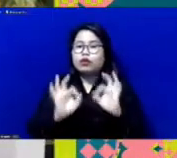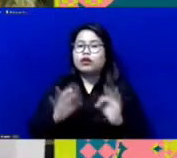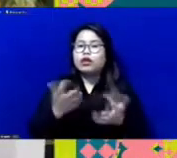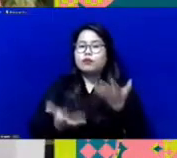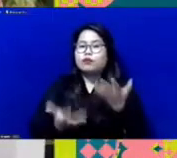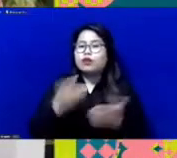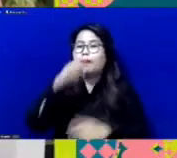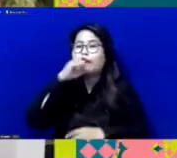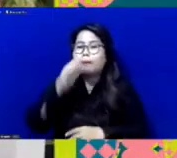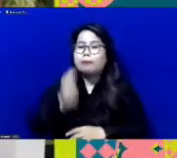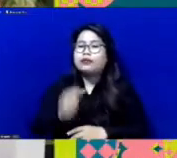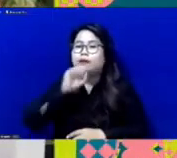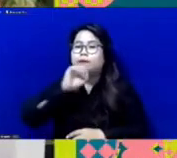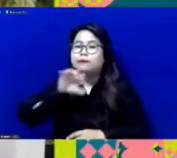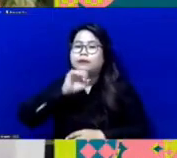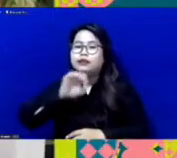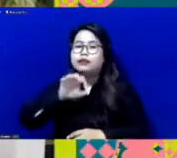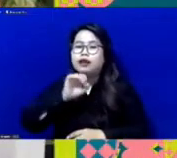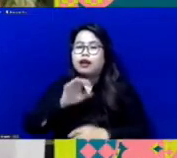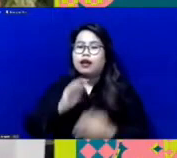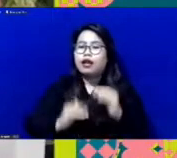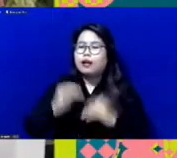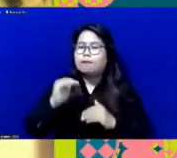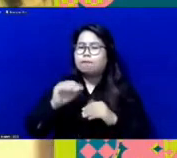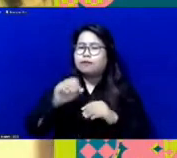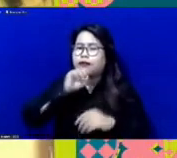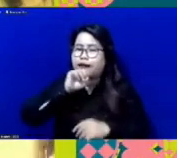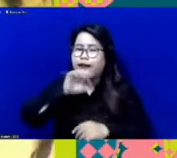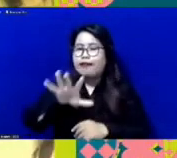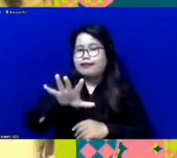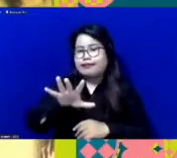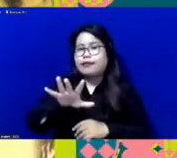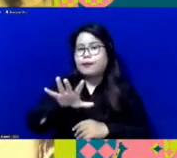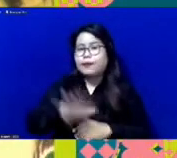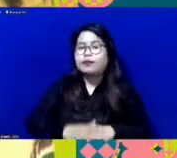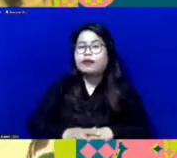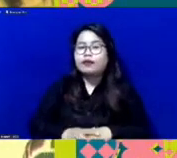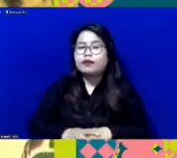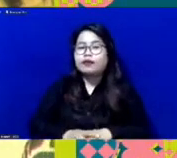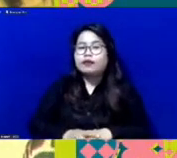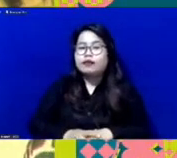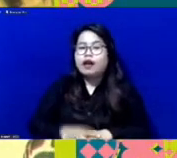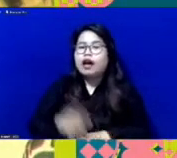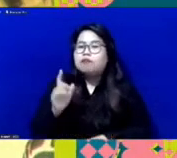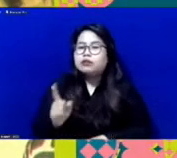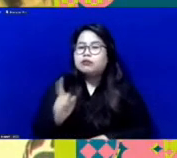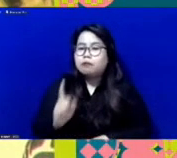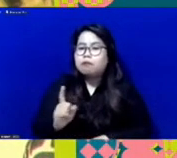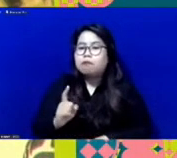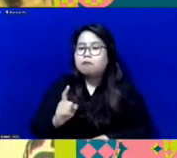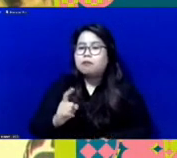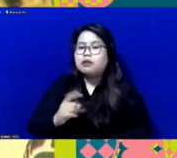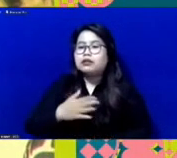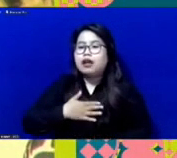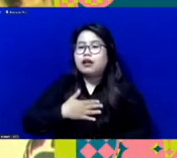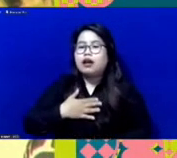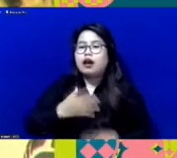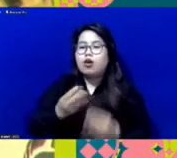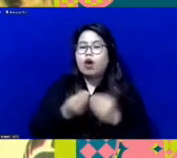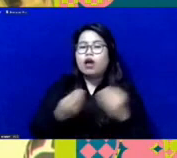yeah? Okay. Yeah. So why me as a Vice Minister of State and Enterprise feel